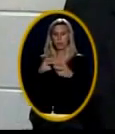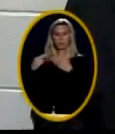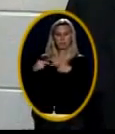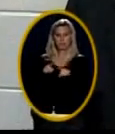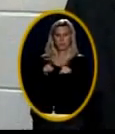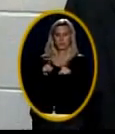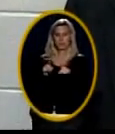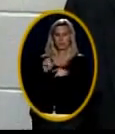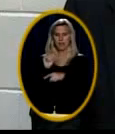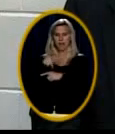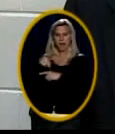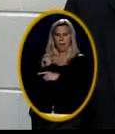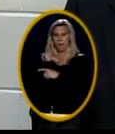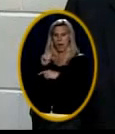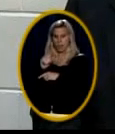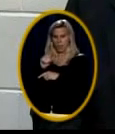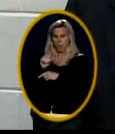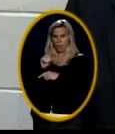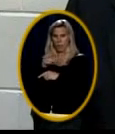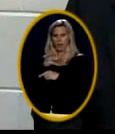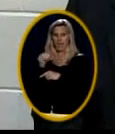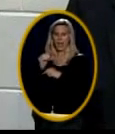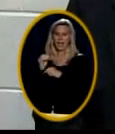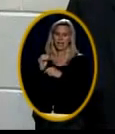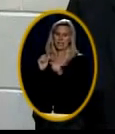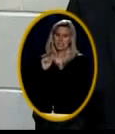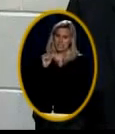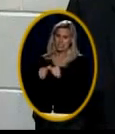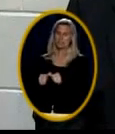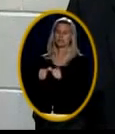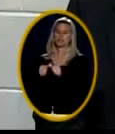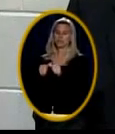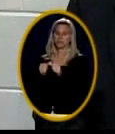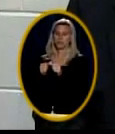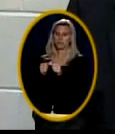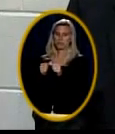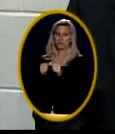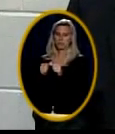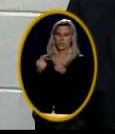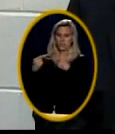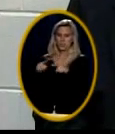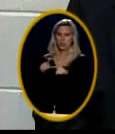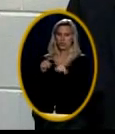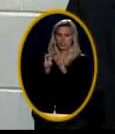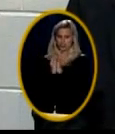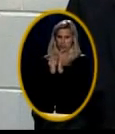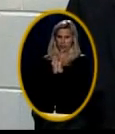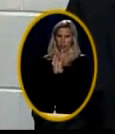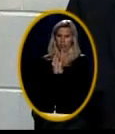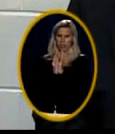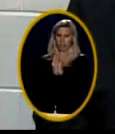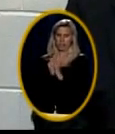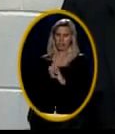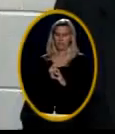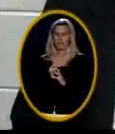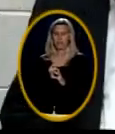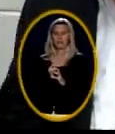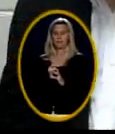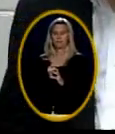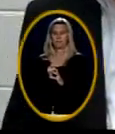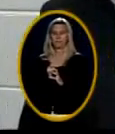the Apollo era and continued to be so during the shuttle era. Of the